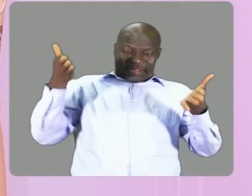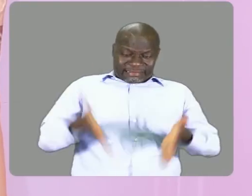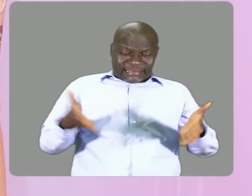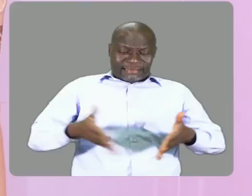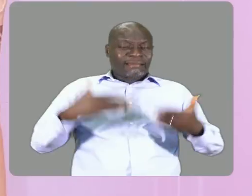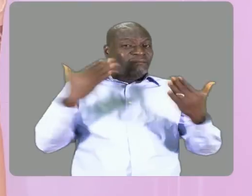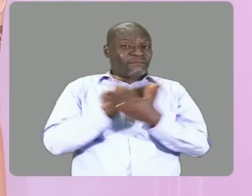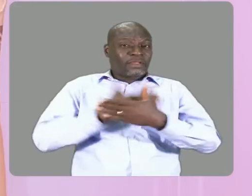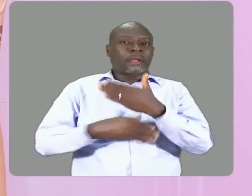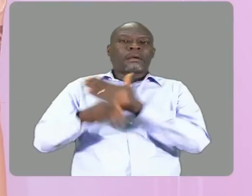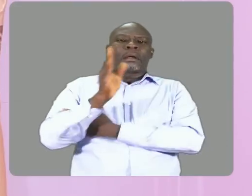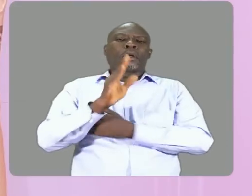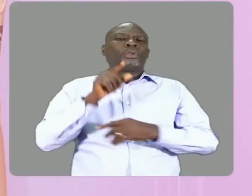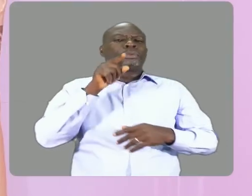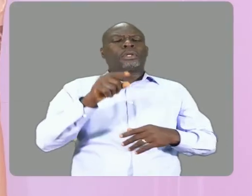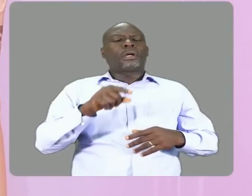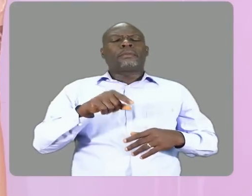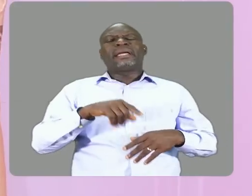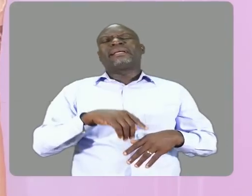no ne bo ebe tone yem